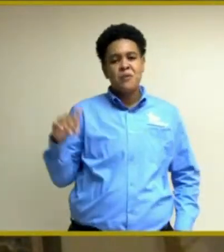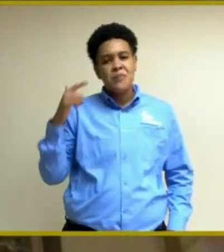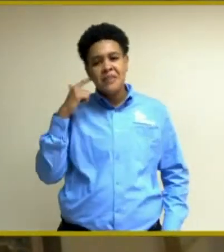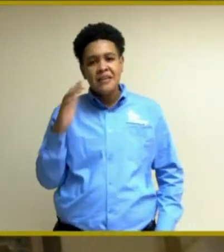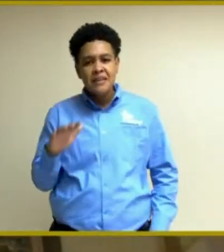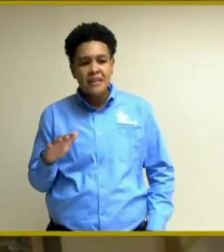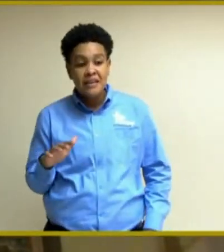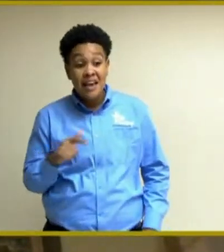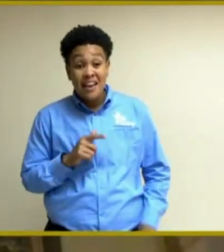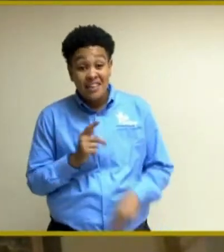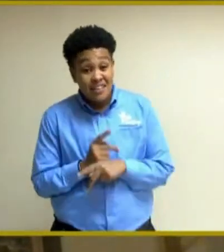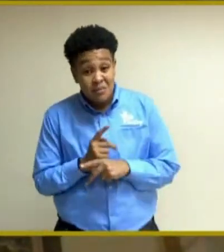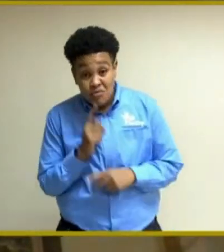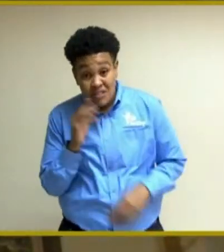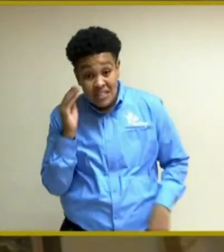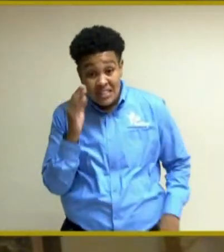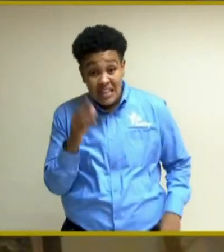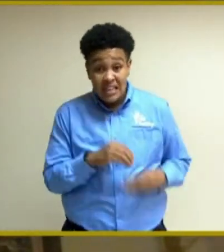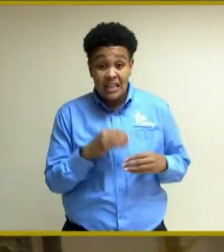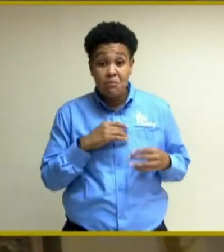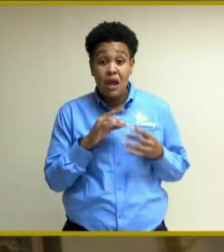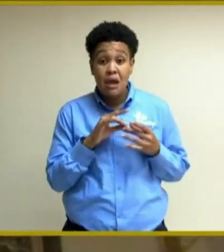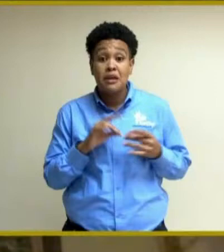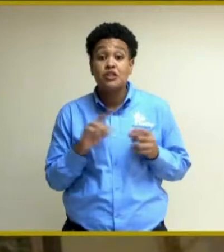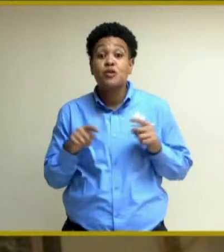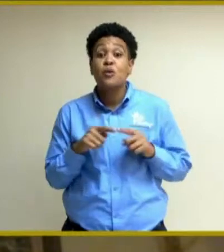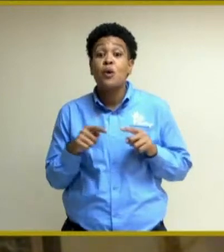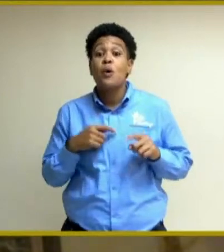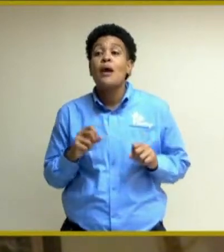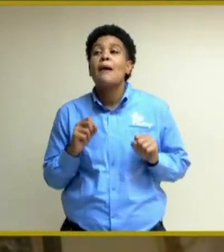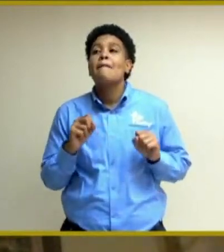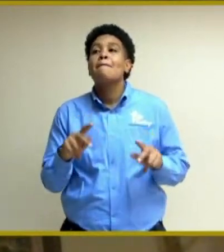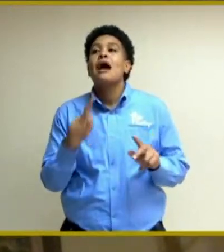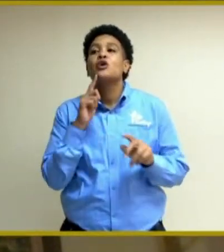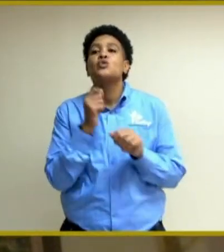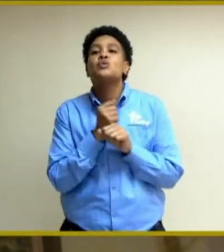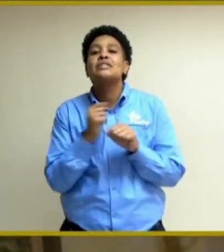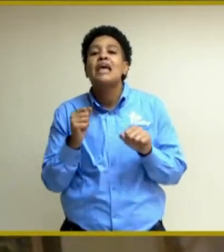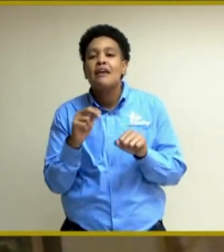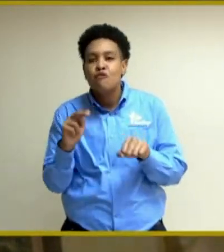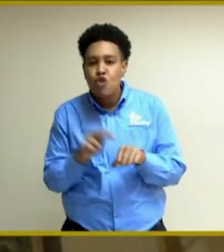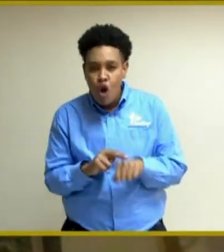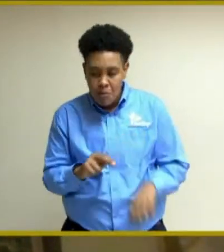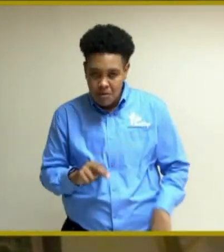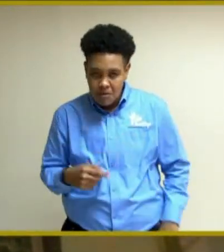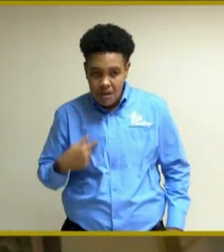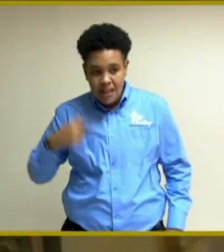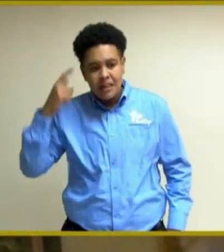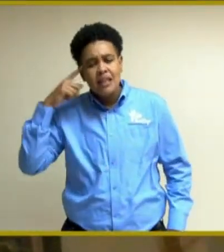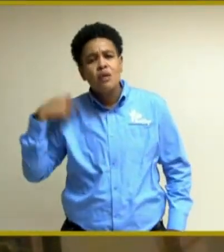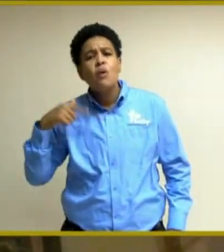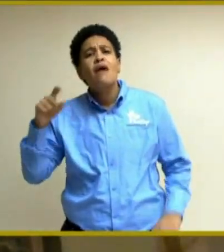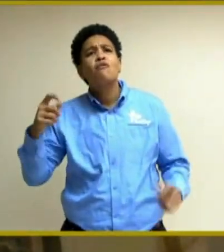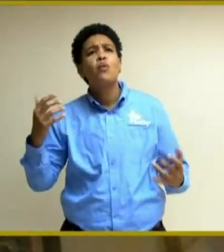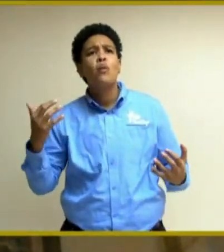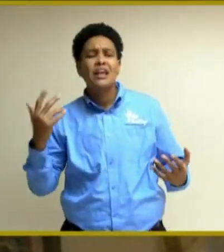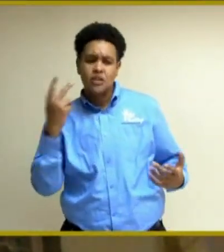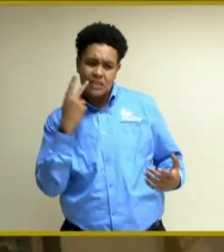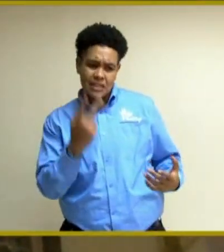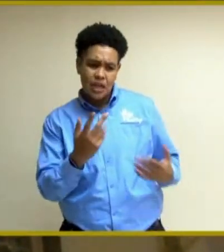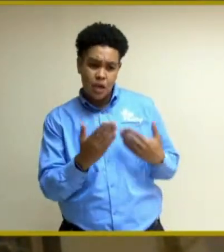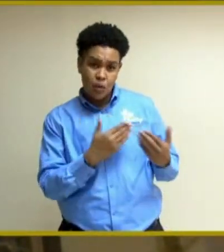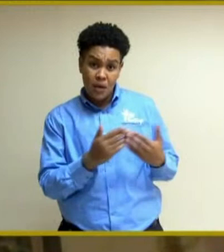And I keep saying in my messages, when we get back to safe normal. And I think we have to wait to see